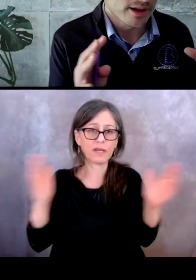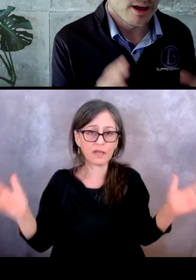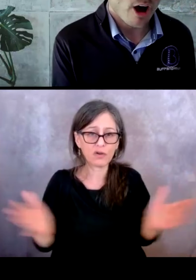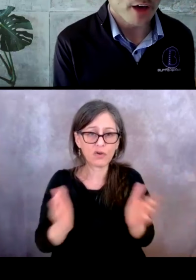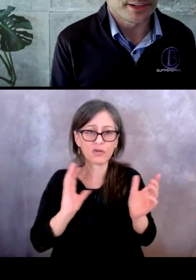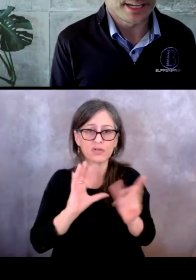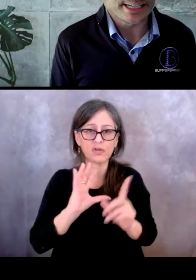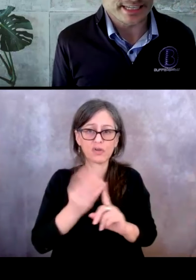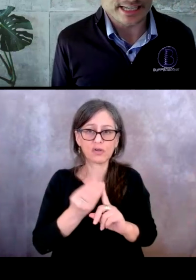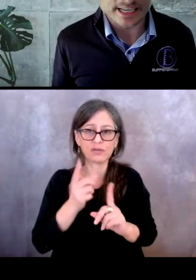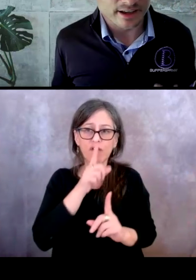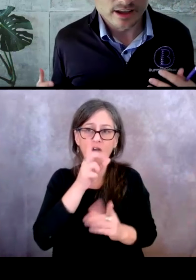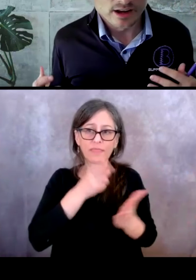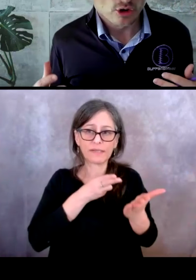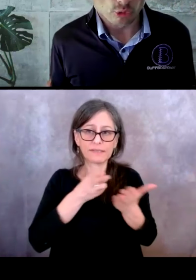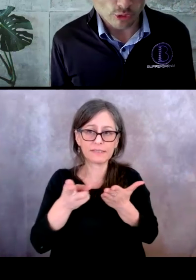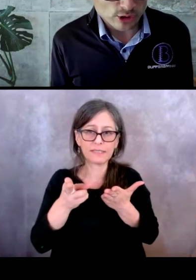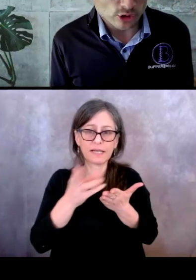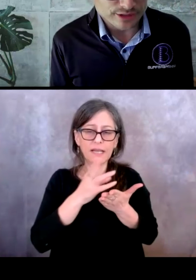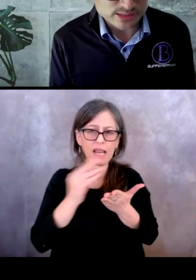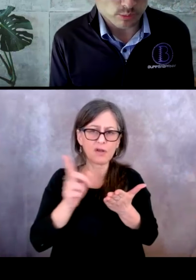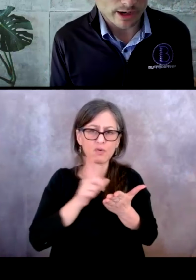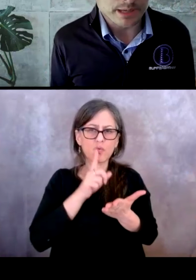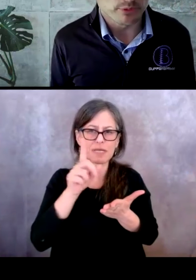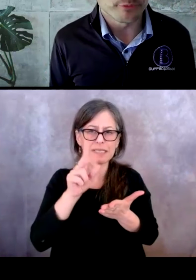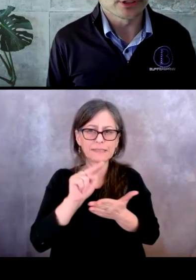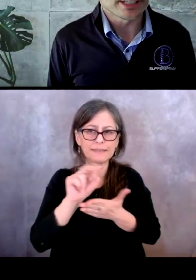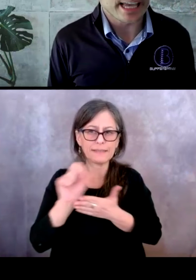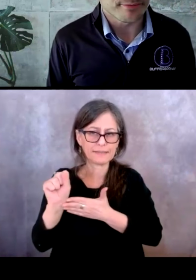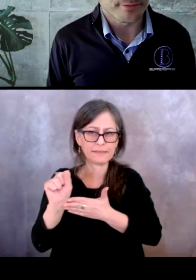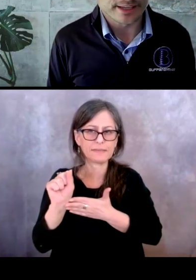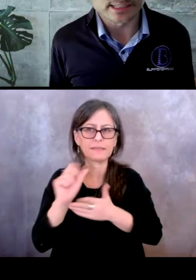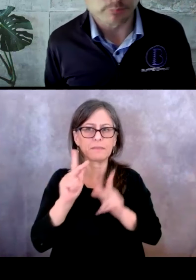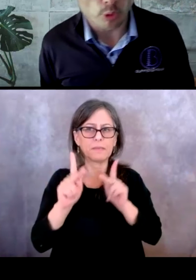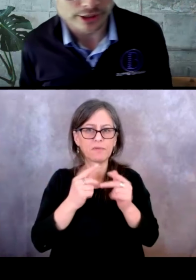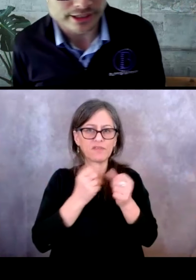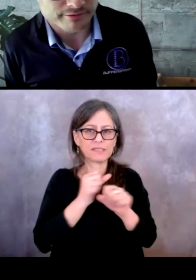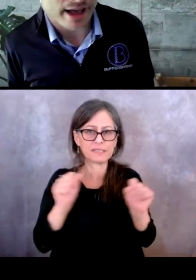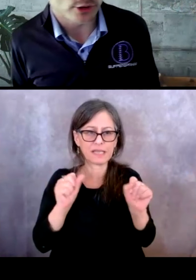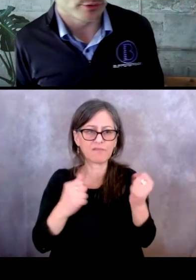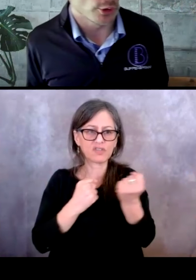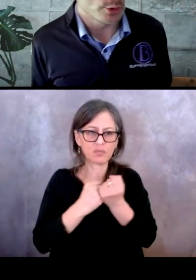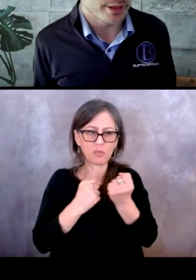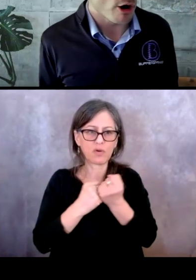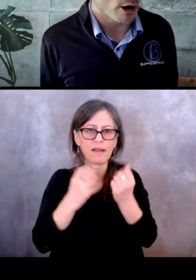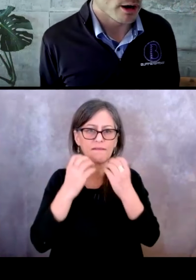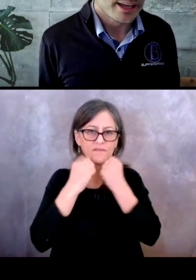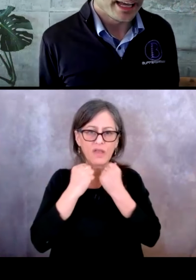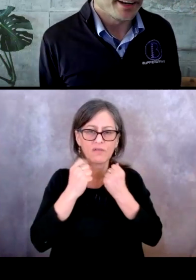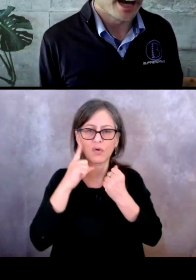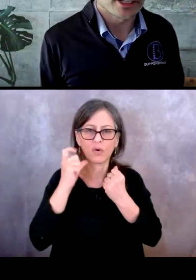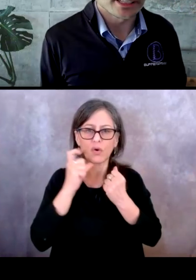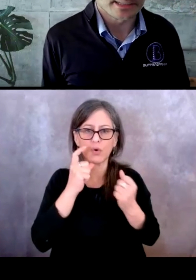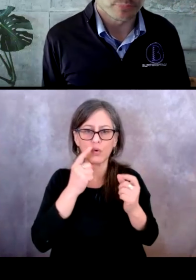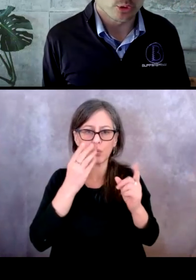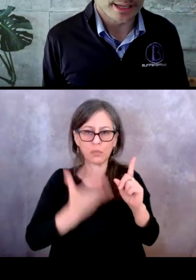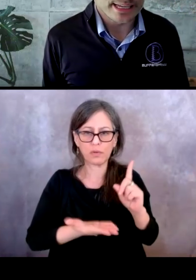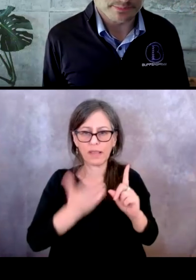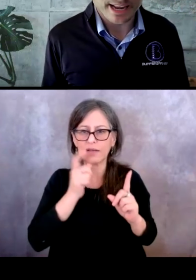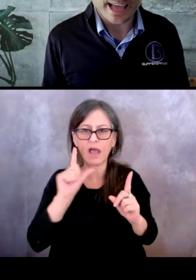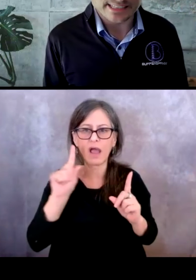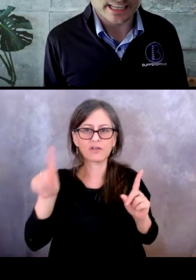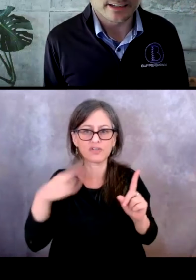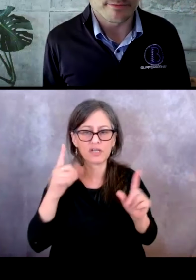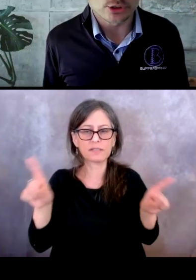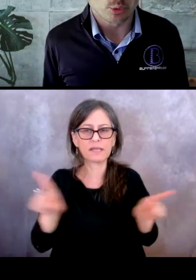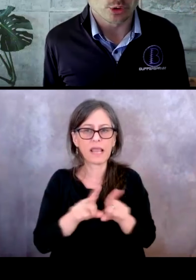of authenticity and realness, where people feel safe and supported and valued for who they are, and not just as employees,